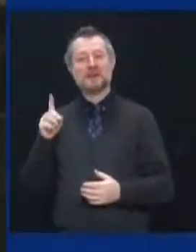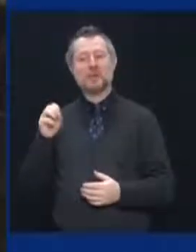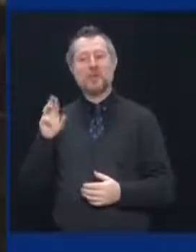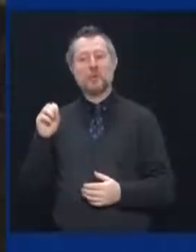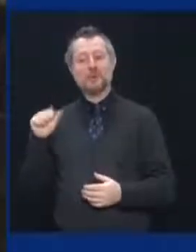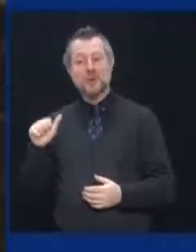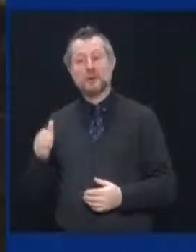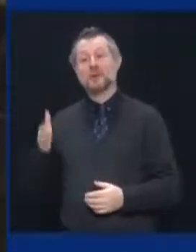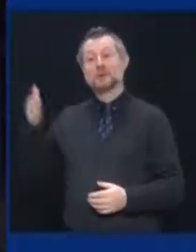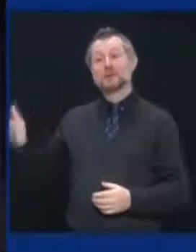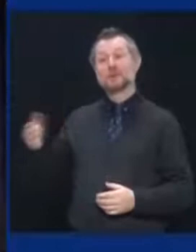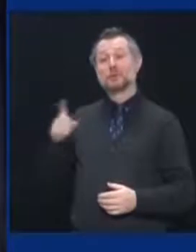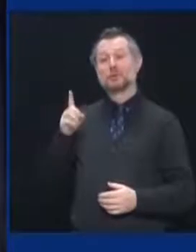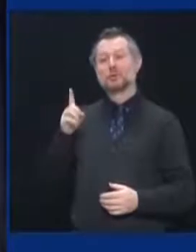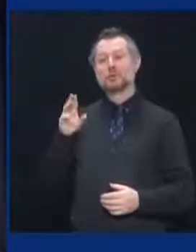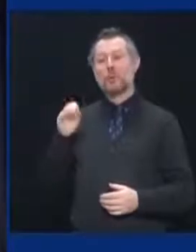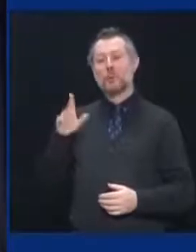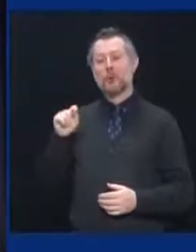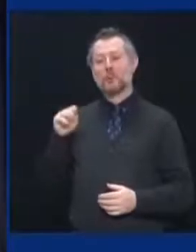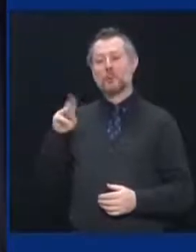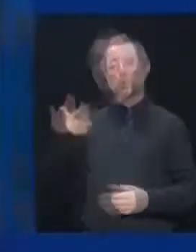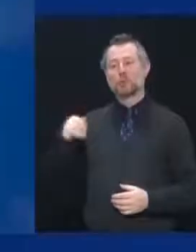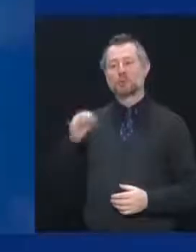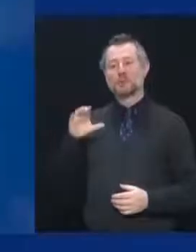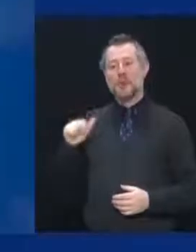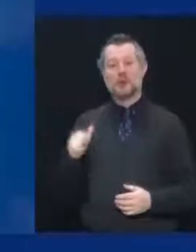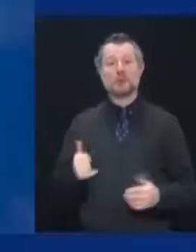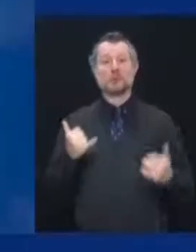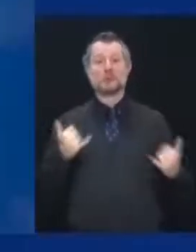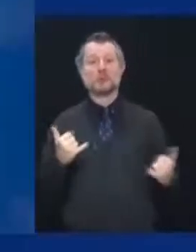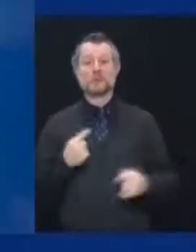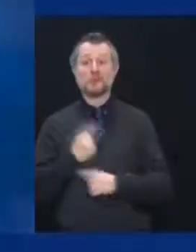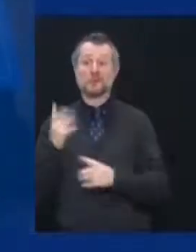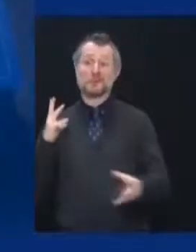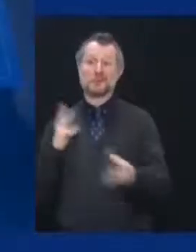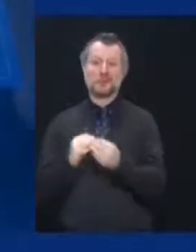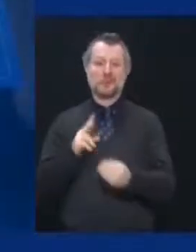left, Robert Mujica, Budget Director. Today is day 321.